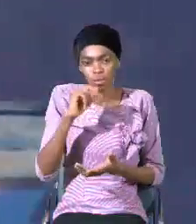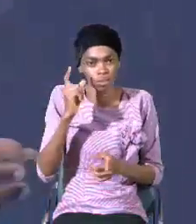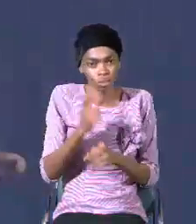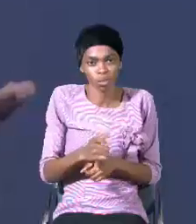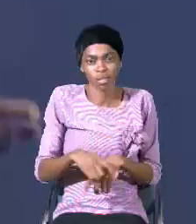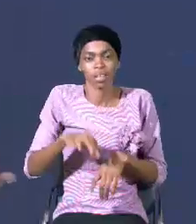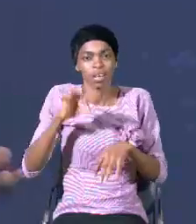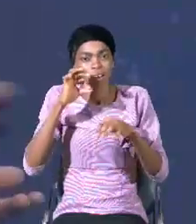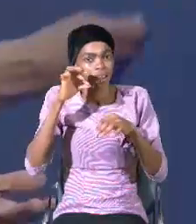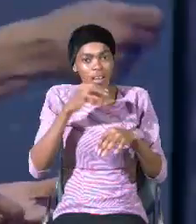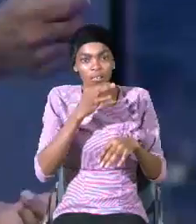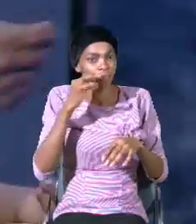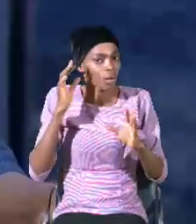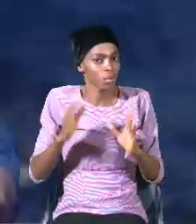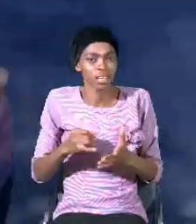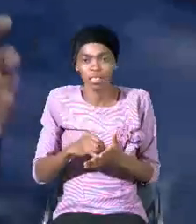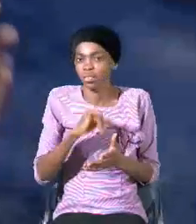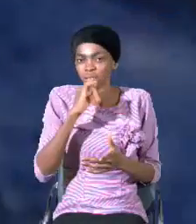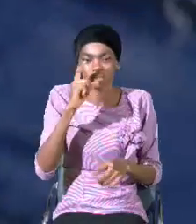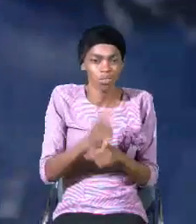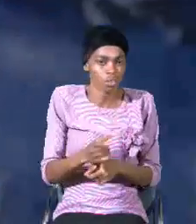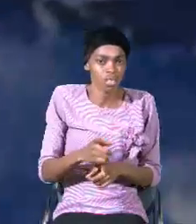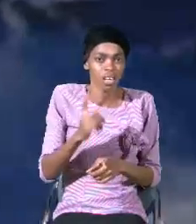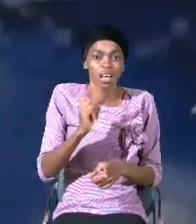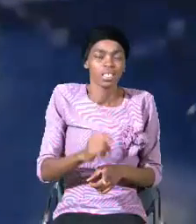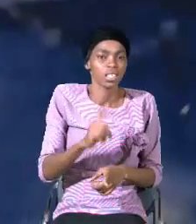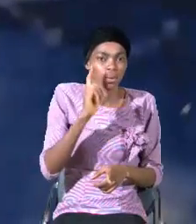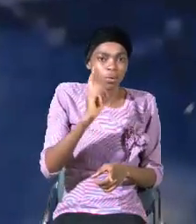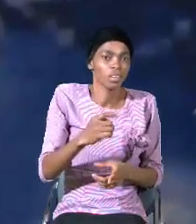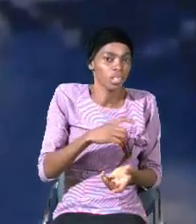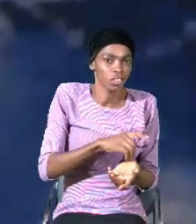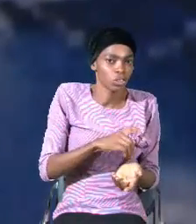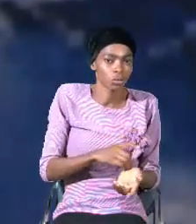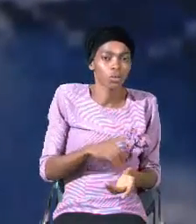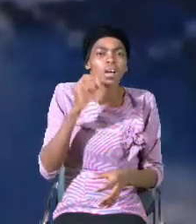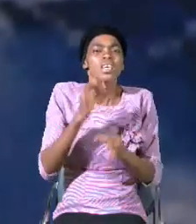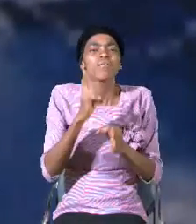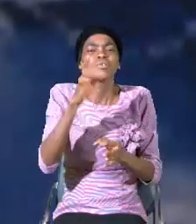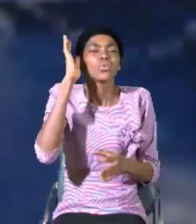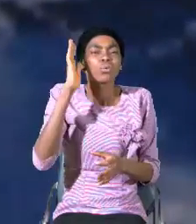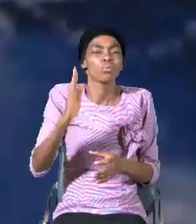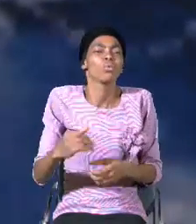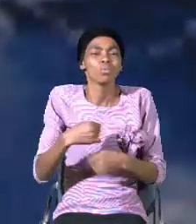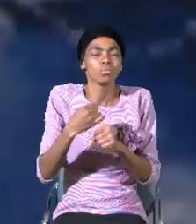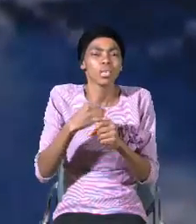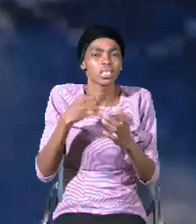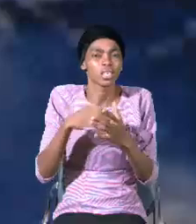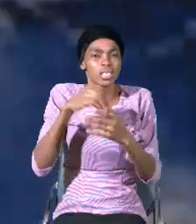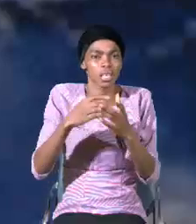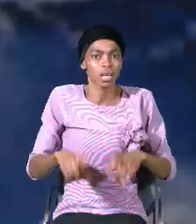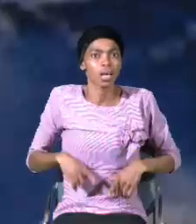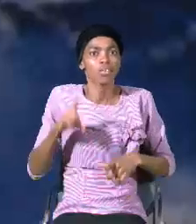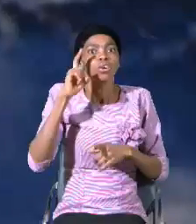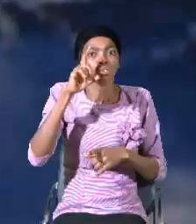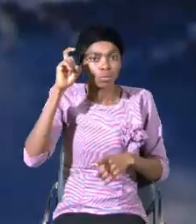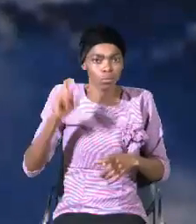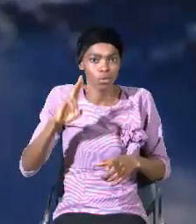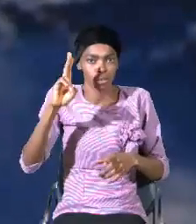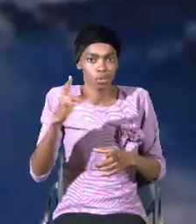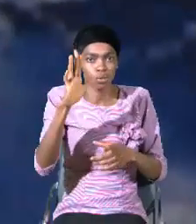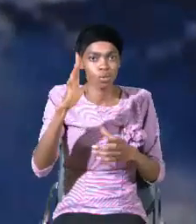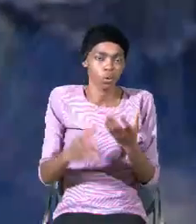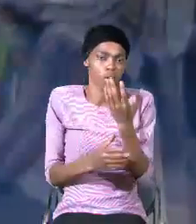the person that is sweeping the ground. If we're going to make it alive, we have to use our hands. And